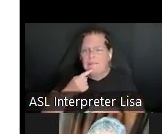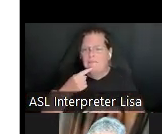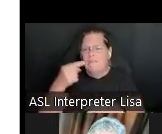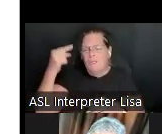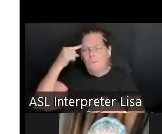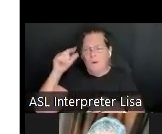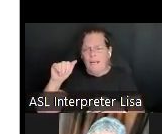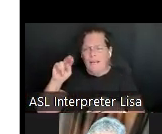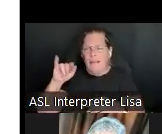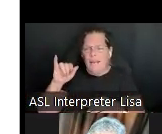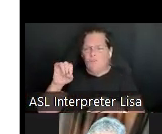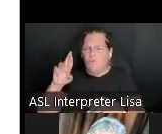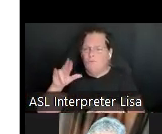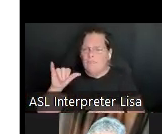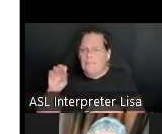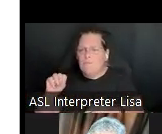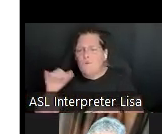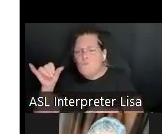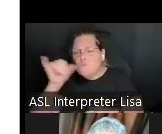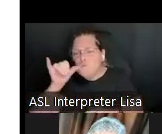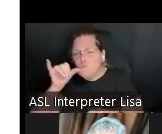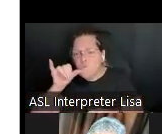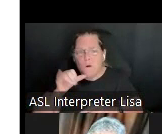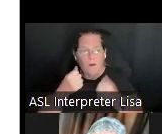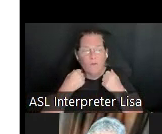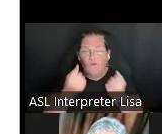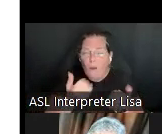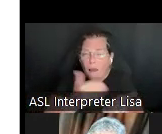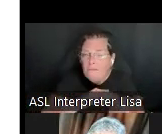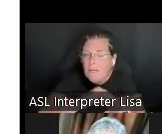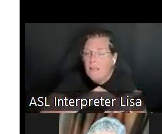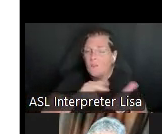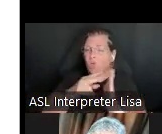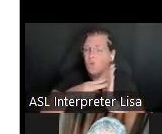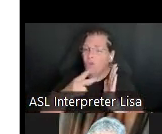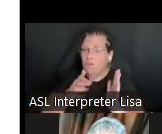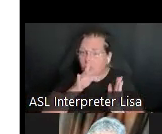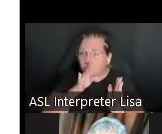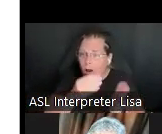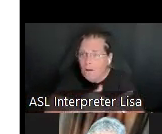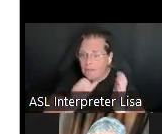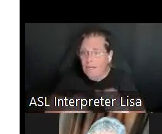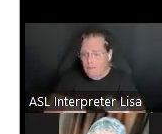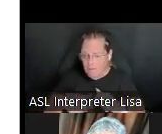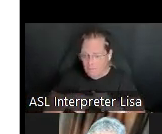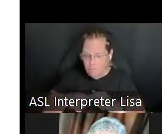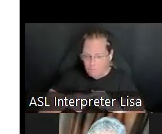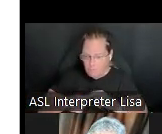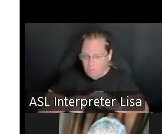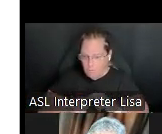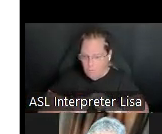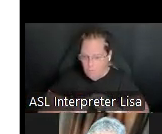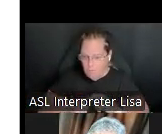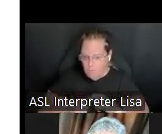aneurysm, but she survived it, and she had to learn how to drive again. What really helped in her case was